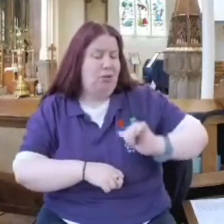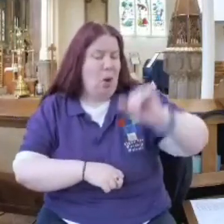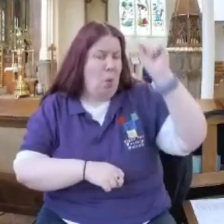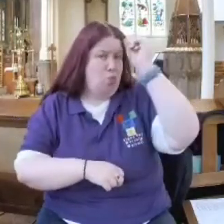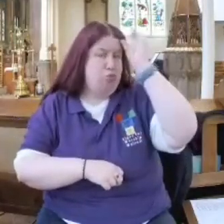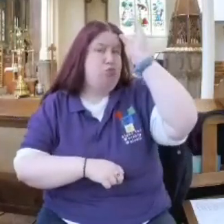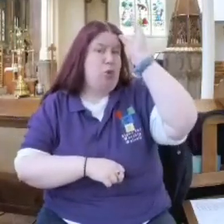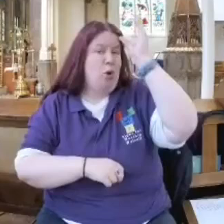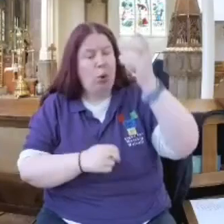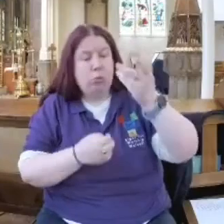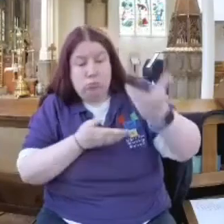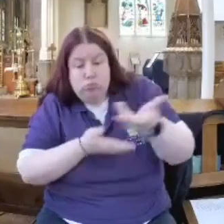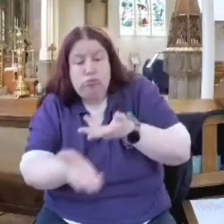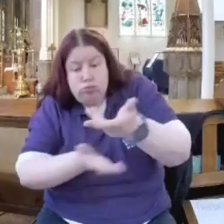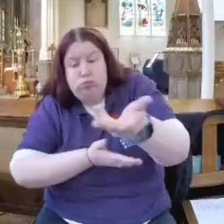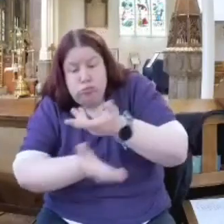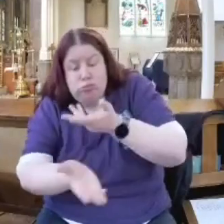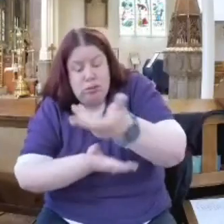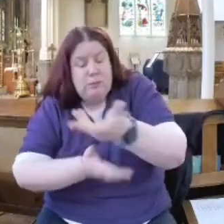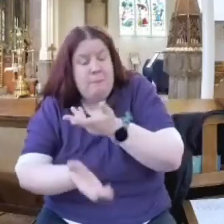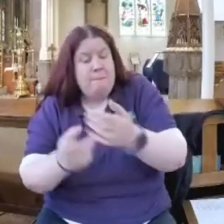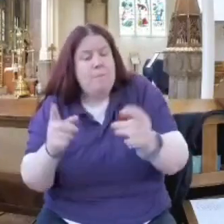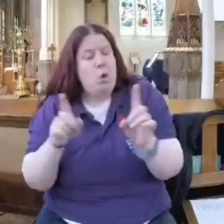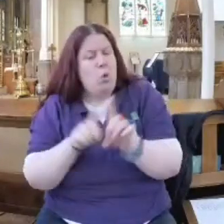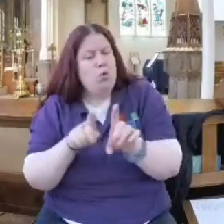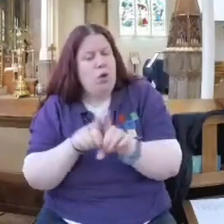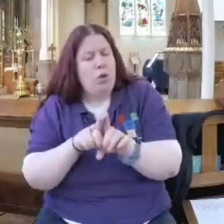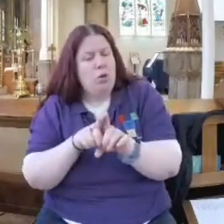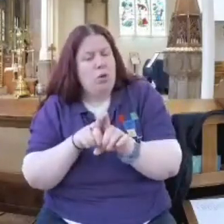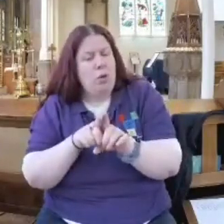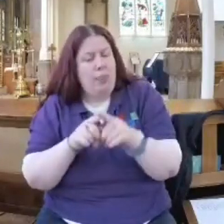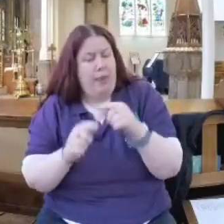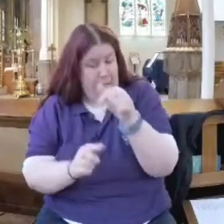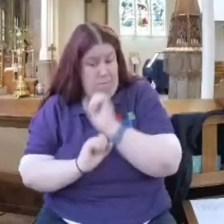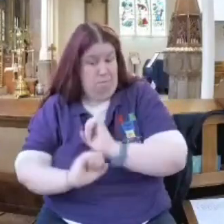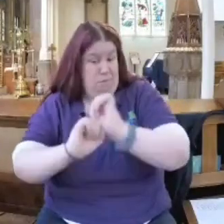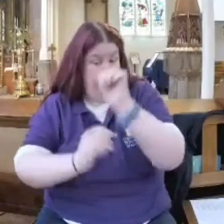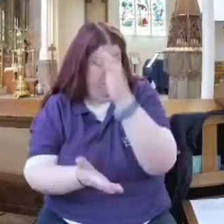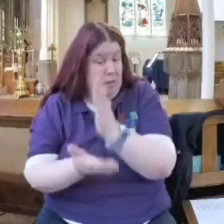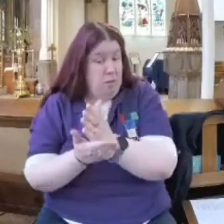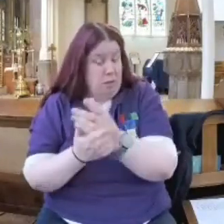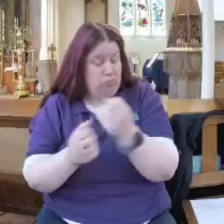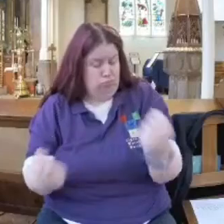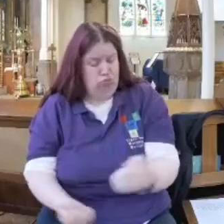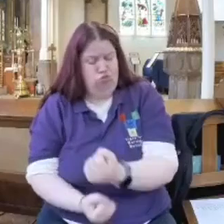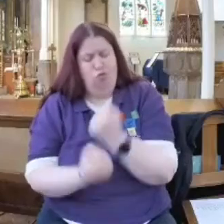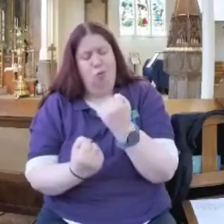only engage in the debates, but find that their faith is strengthened by what they discover.